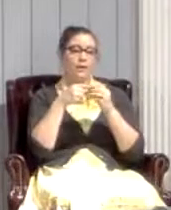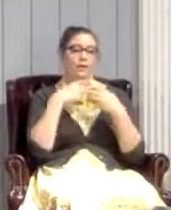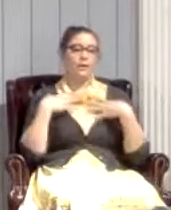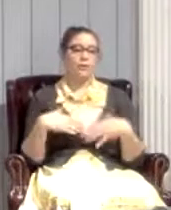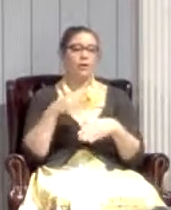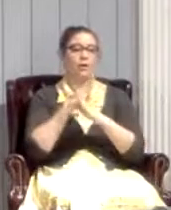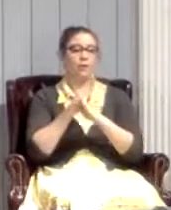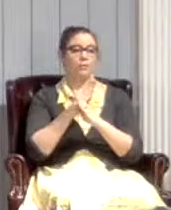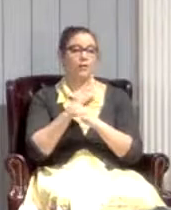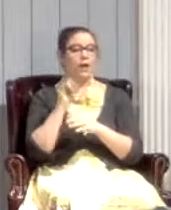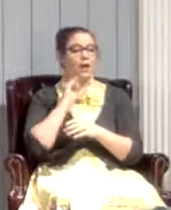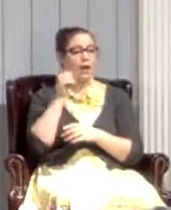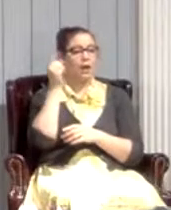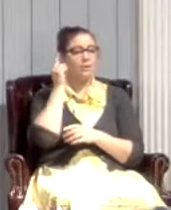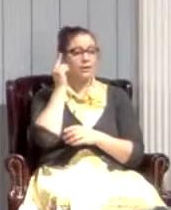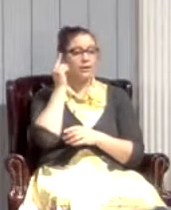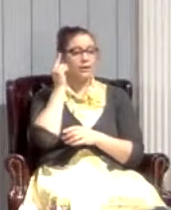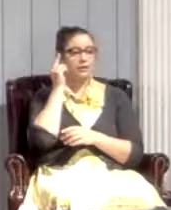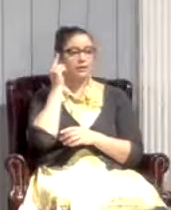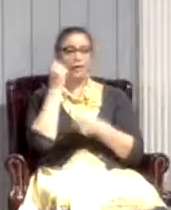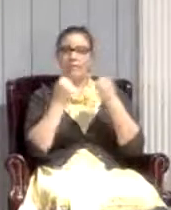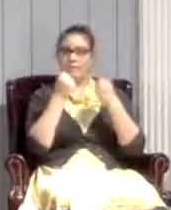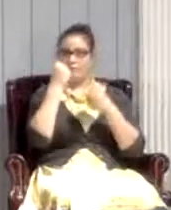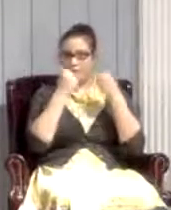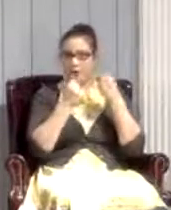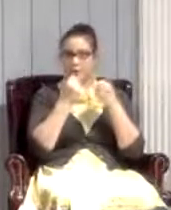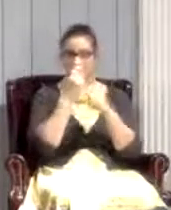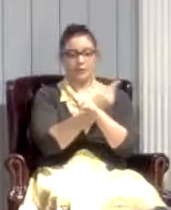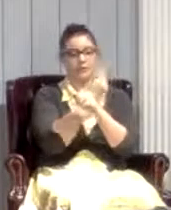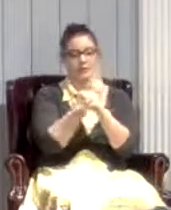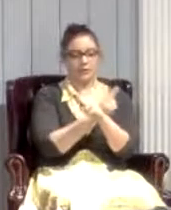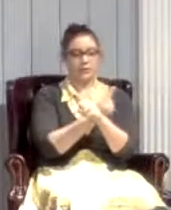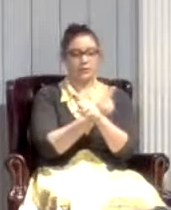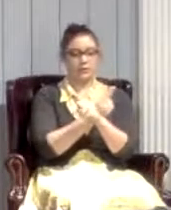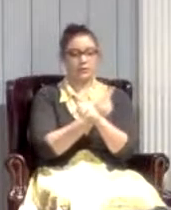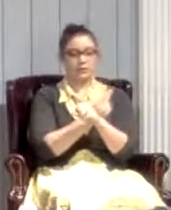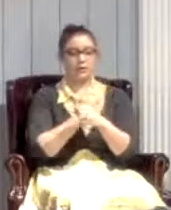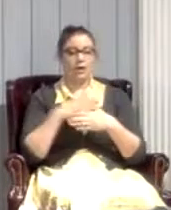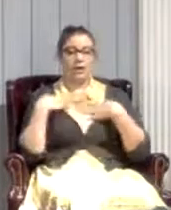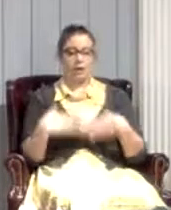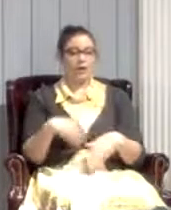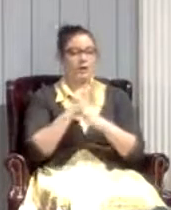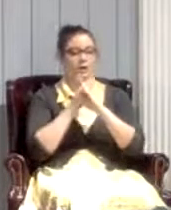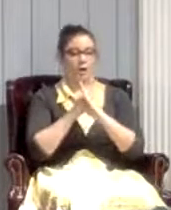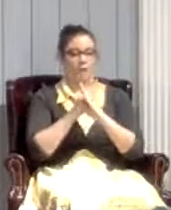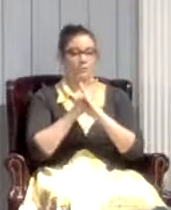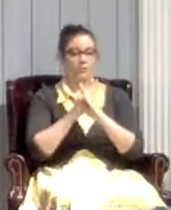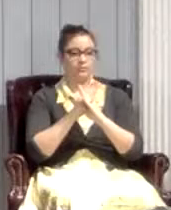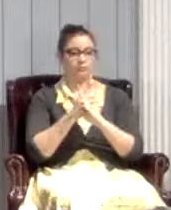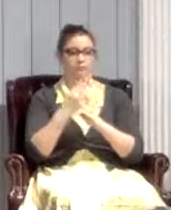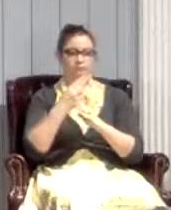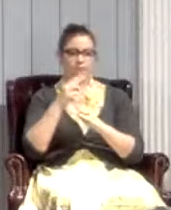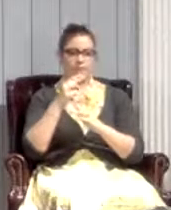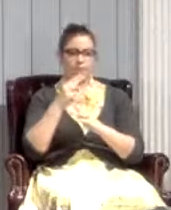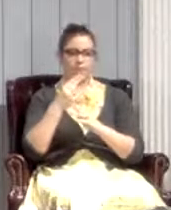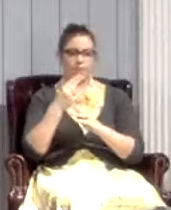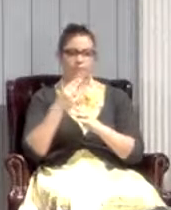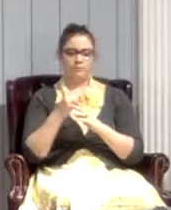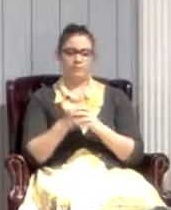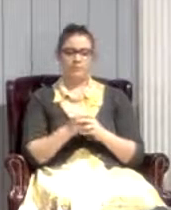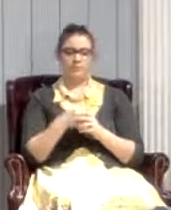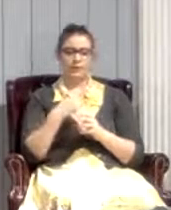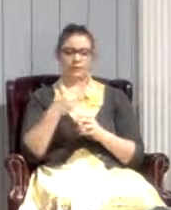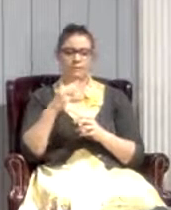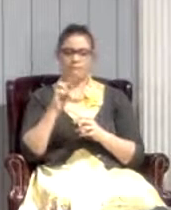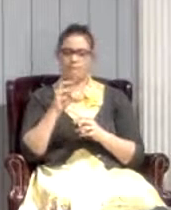the vehicles that they're using in the Middle East right now. They're running around in armor-plated Humvees and things like that. They are designed